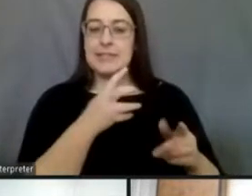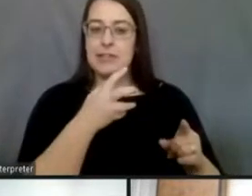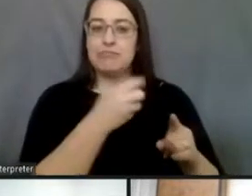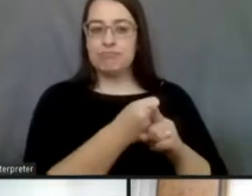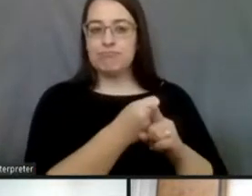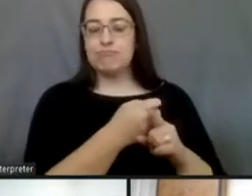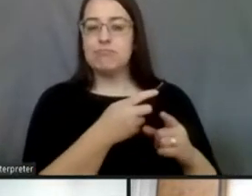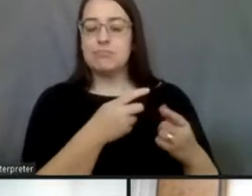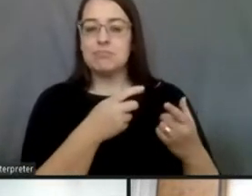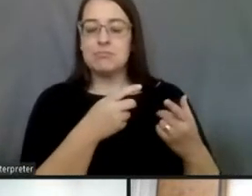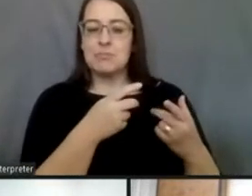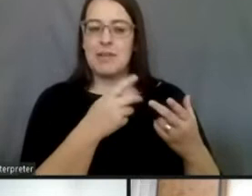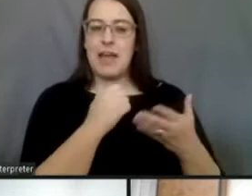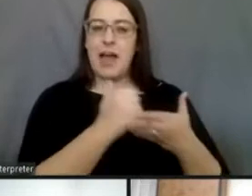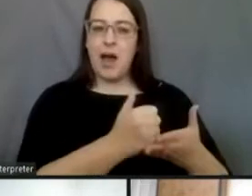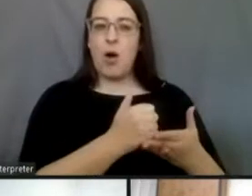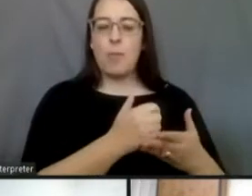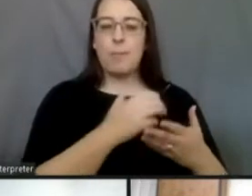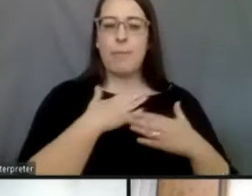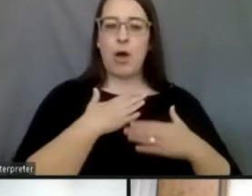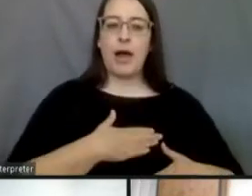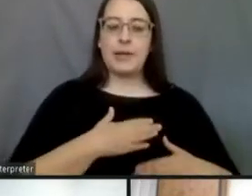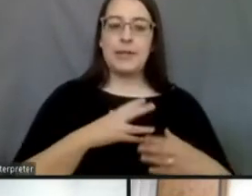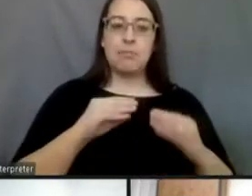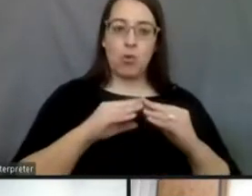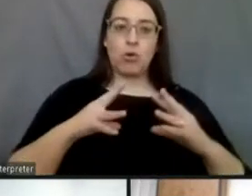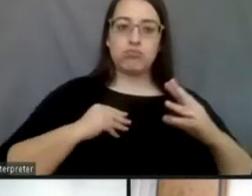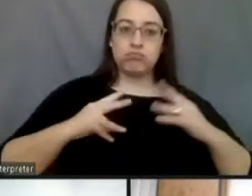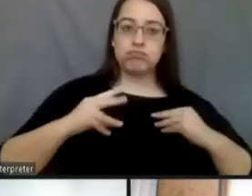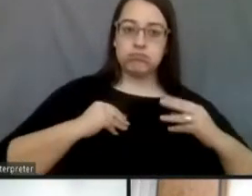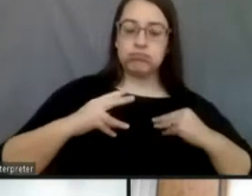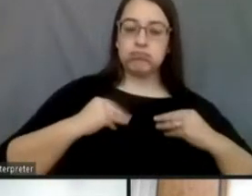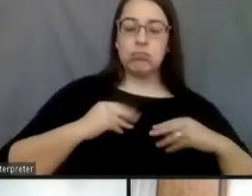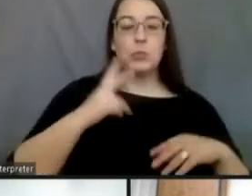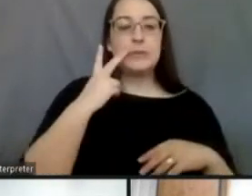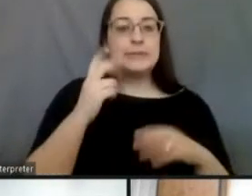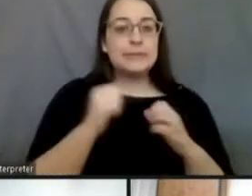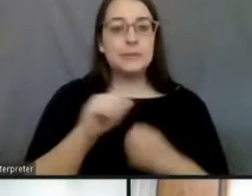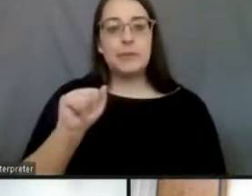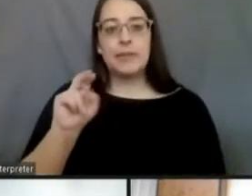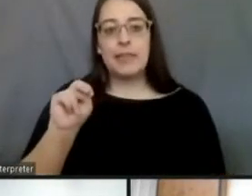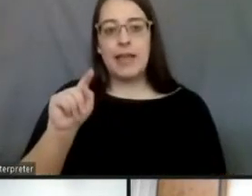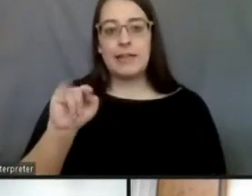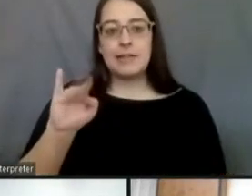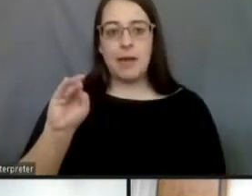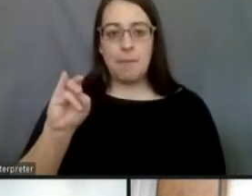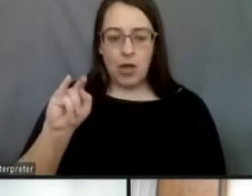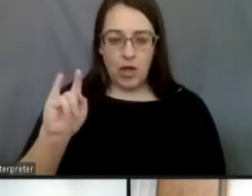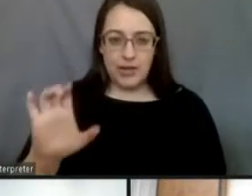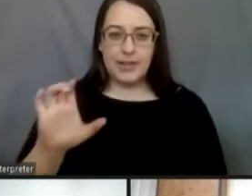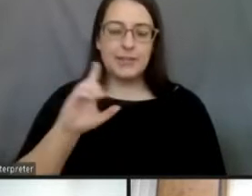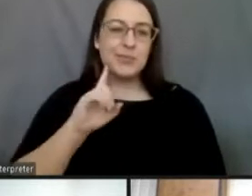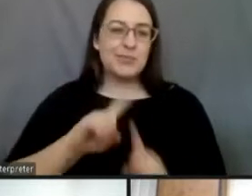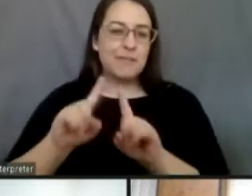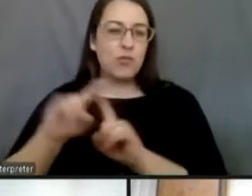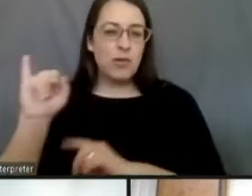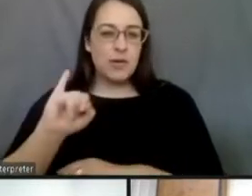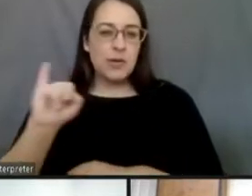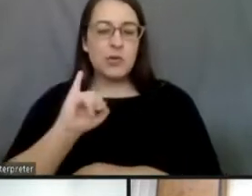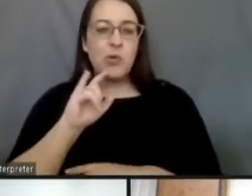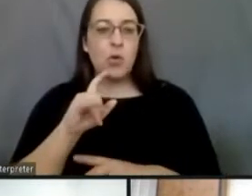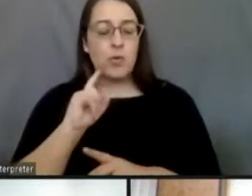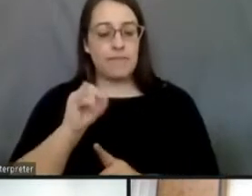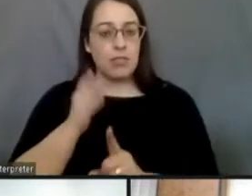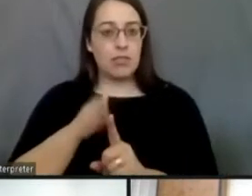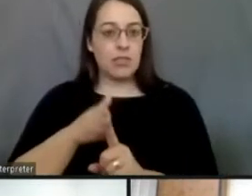being utilized. We see that with antibiotics and other treatments we use for other types of infectious organisms. So